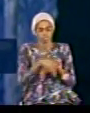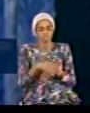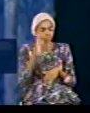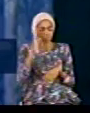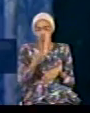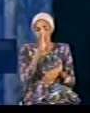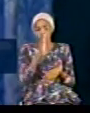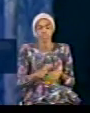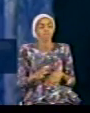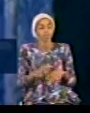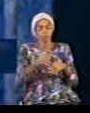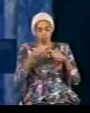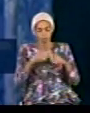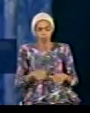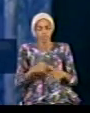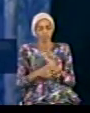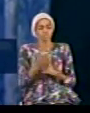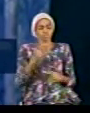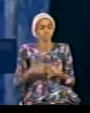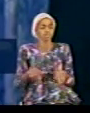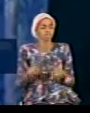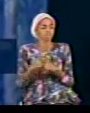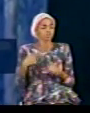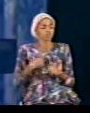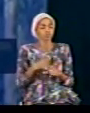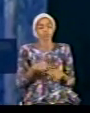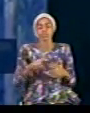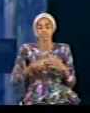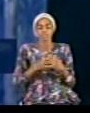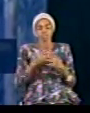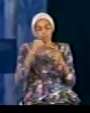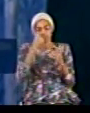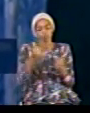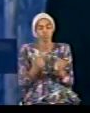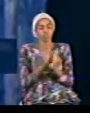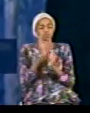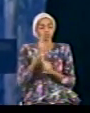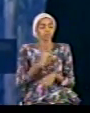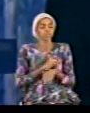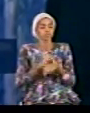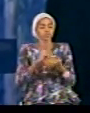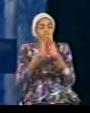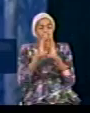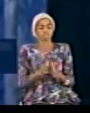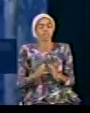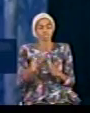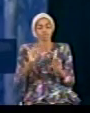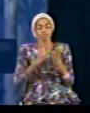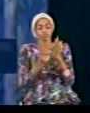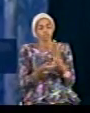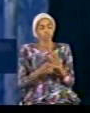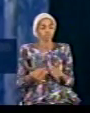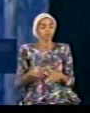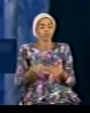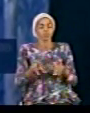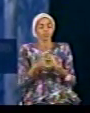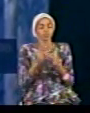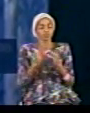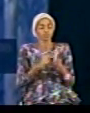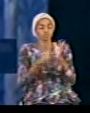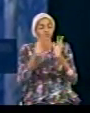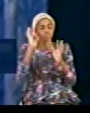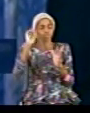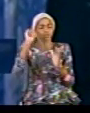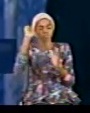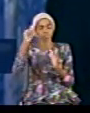we resume tomorrow, starting with the ministers' conference, Lord, reveal yourself. Draw souls unto yourself, O